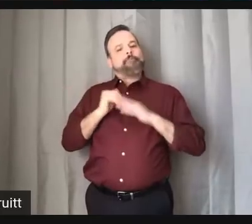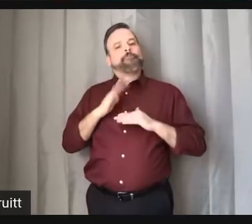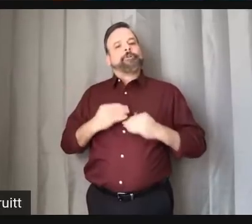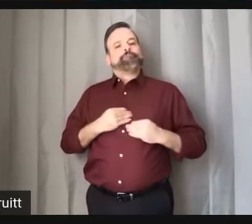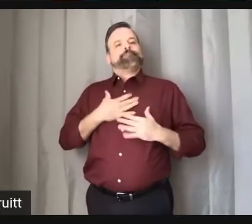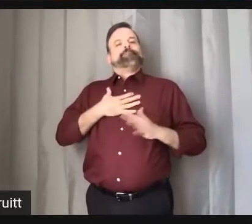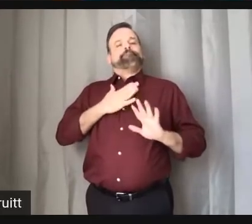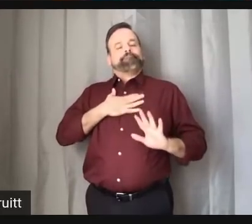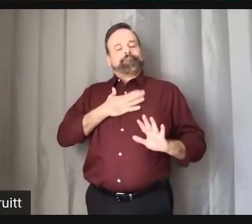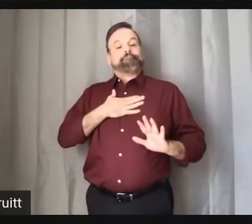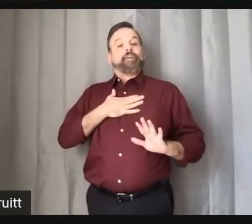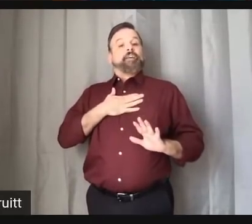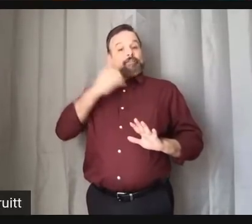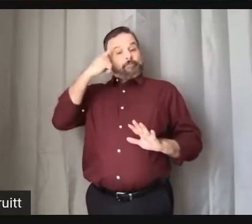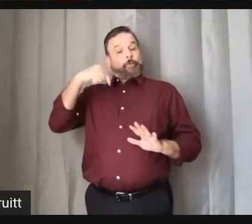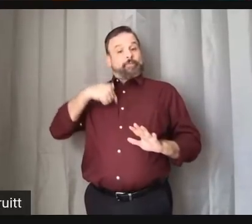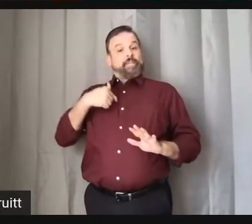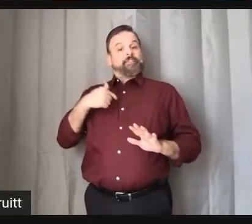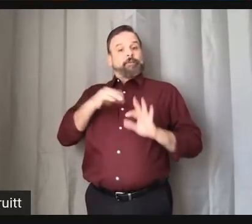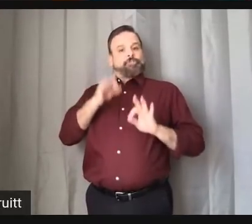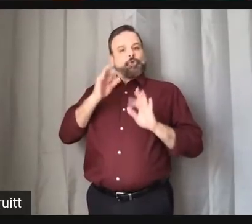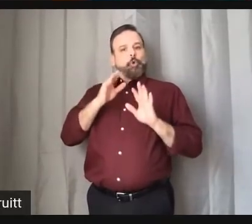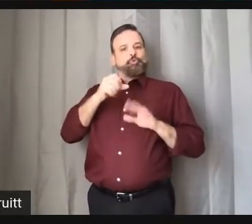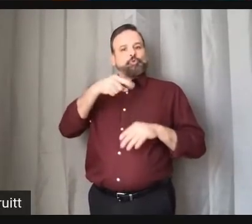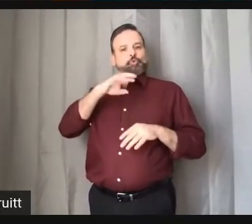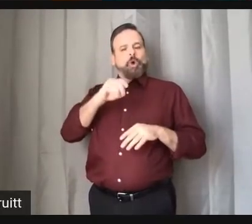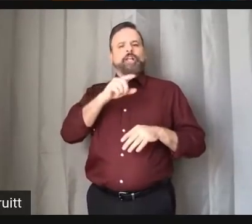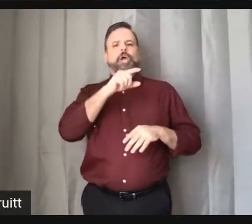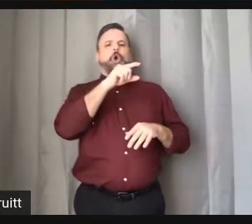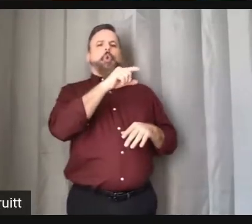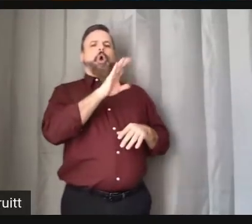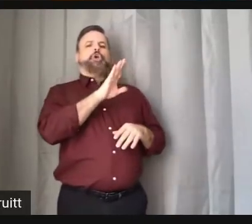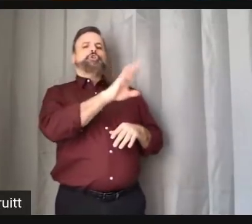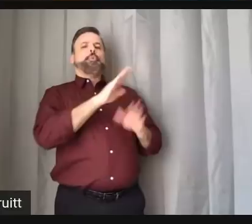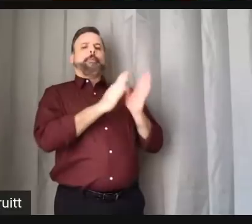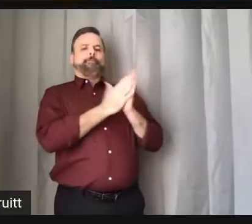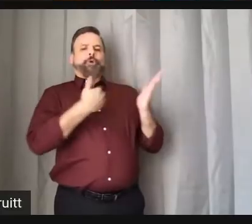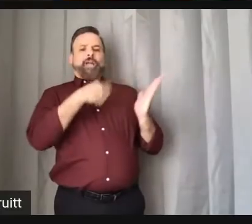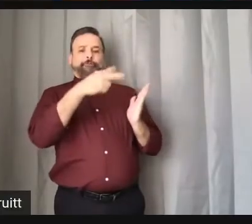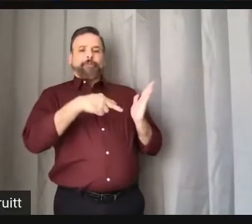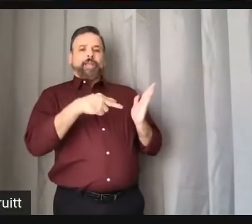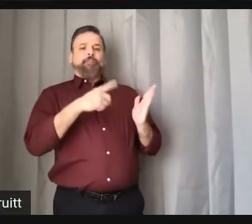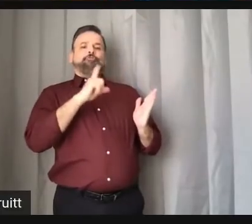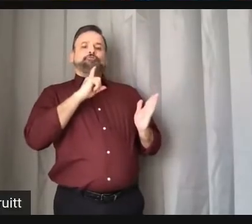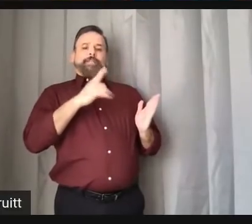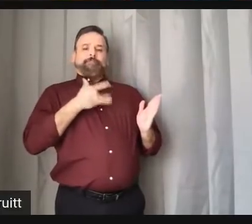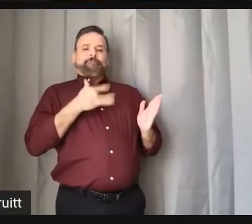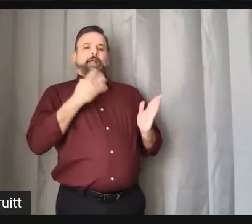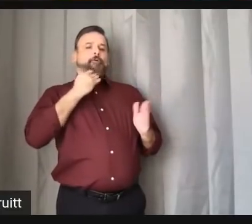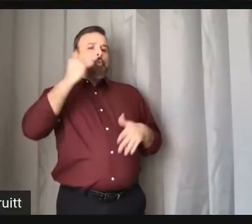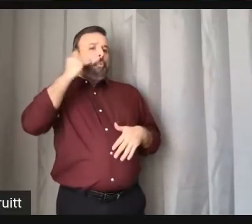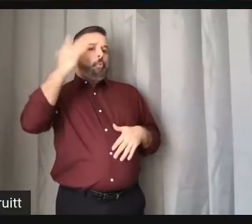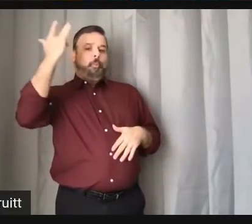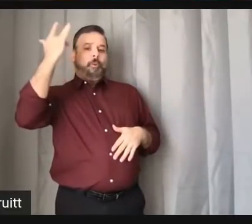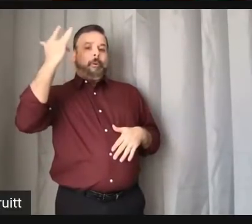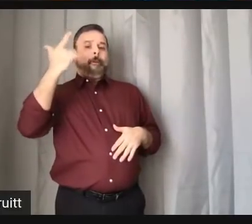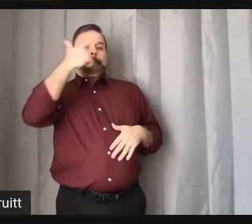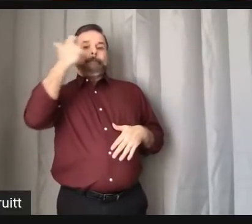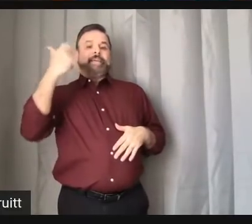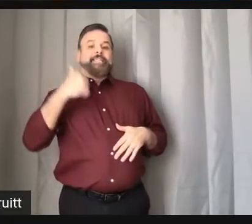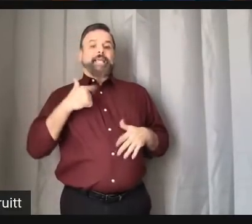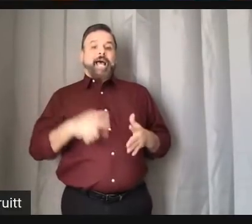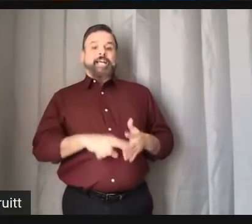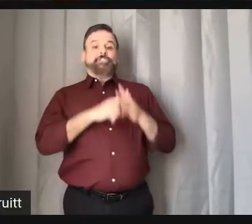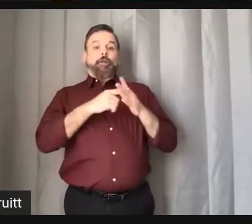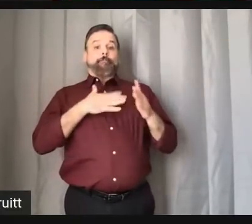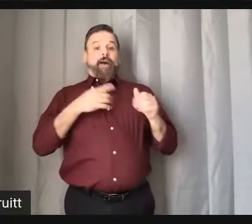for me and Ghost Squad. That was something about your book that really like felt like home to me in that, cause when I started, you